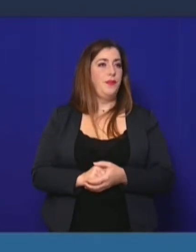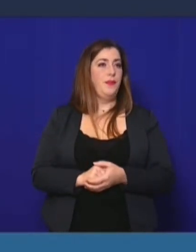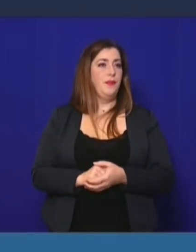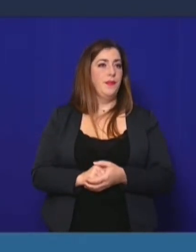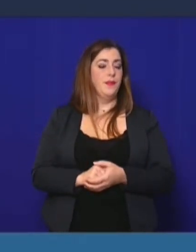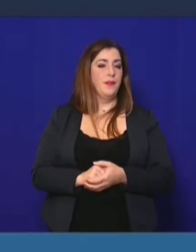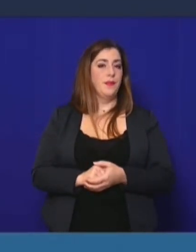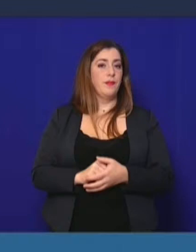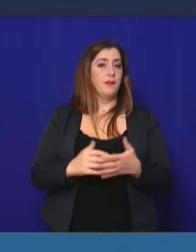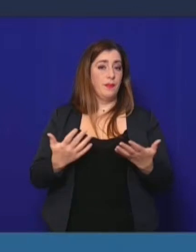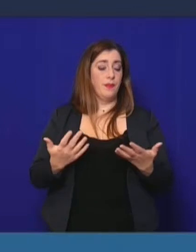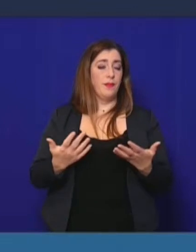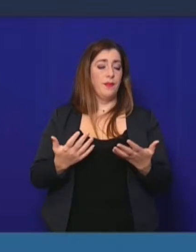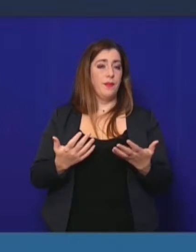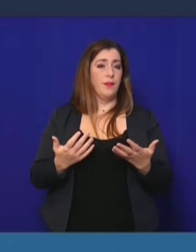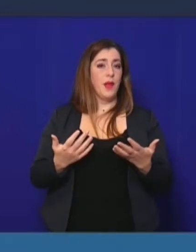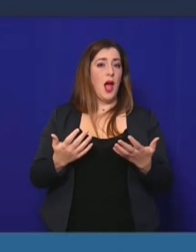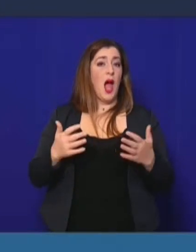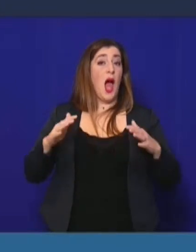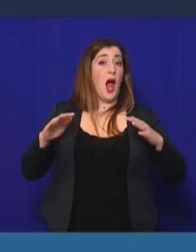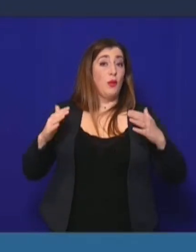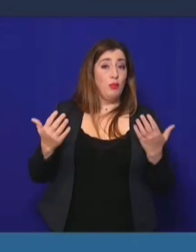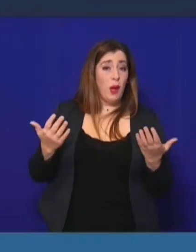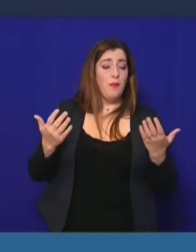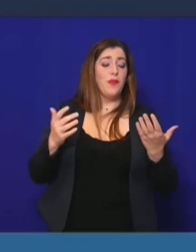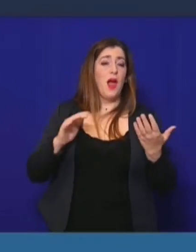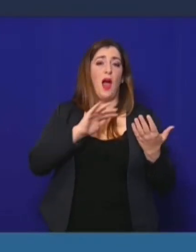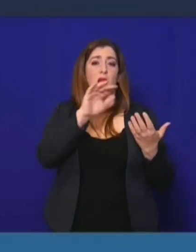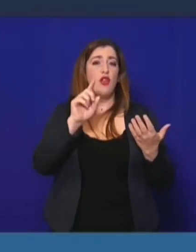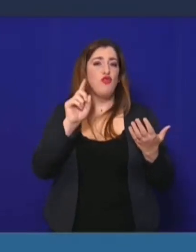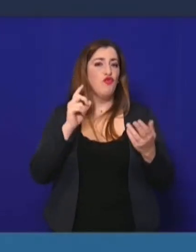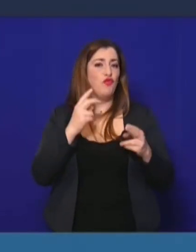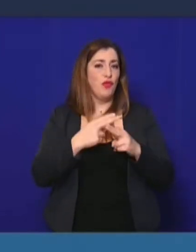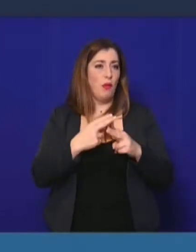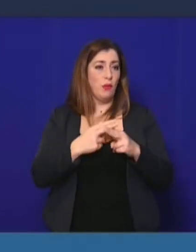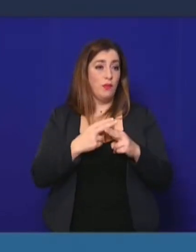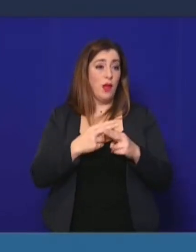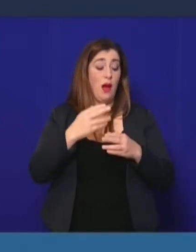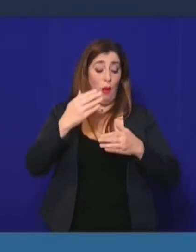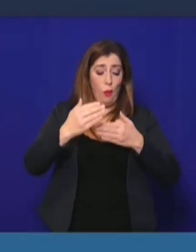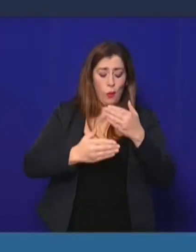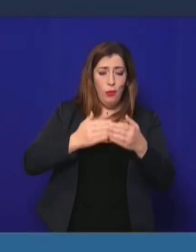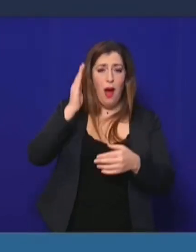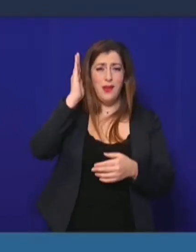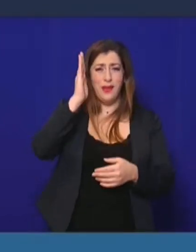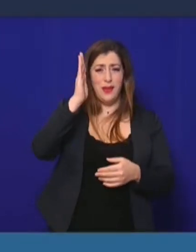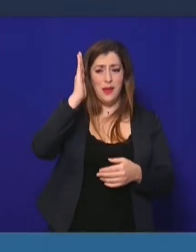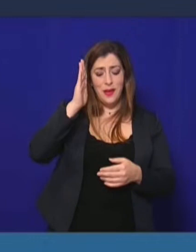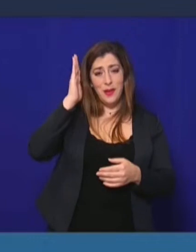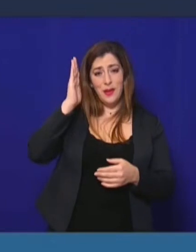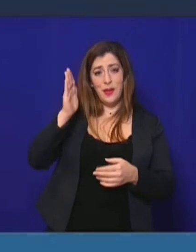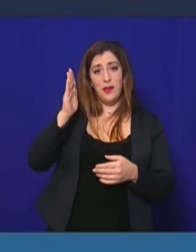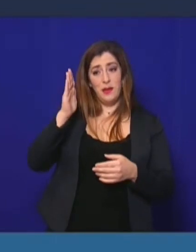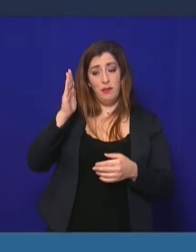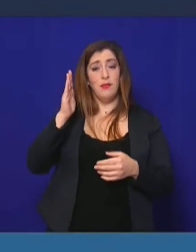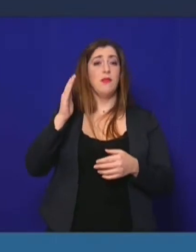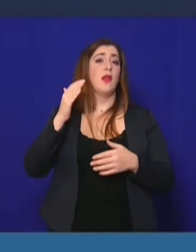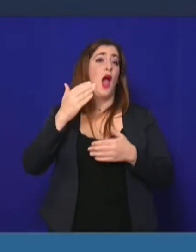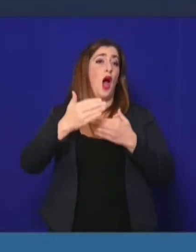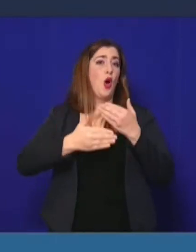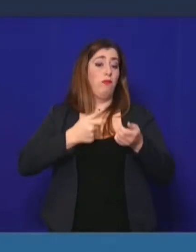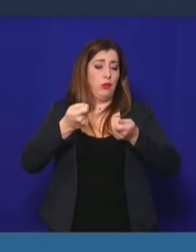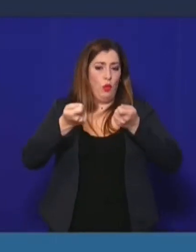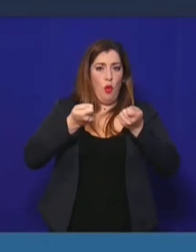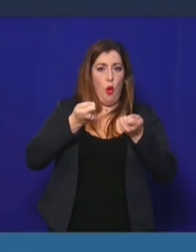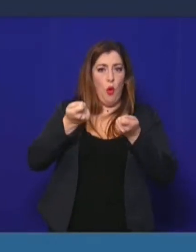li s-soltu konna nafu bih. Allura l-importanti hija li aħna ħanibqgħu viġilanti, aħna ħanibqgħu nżommu